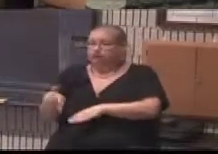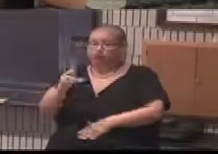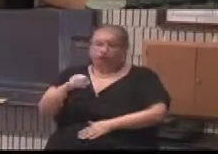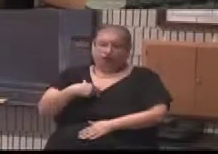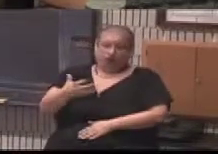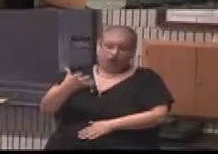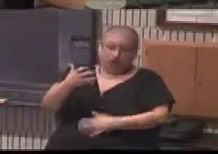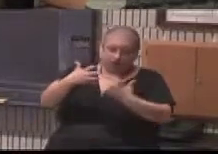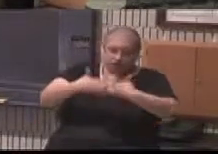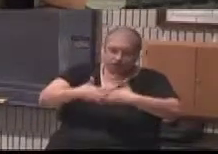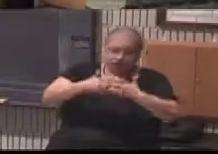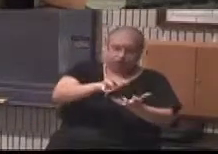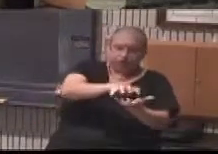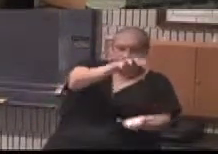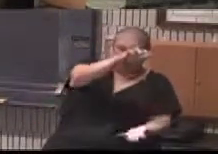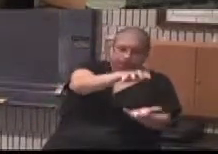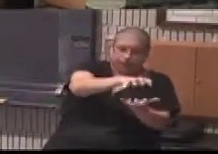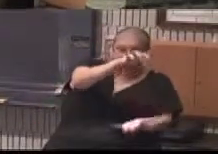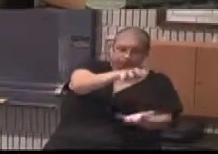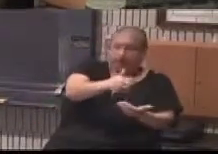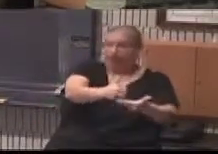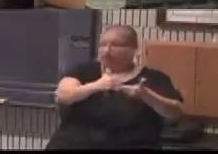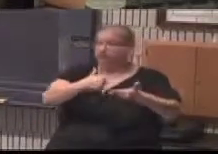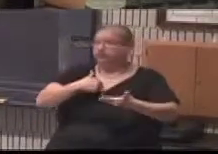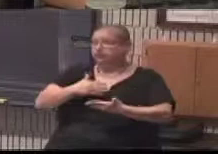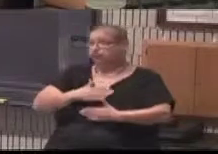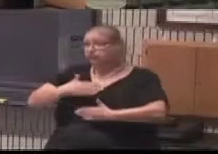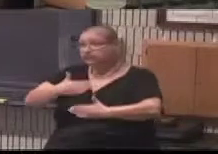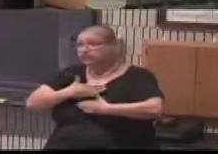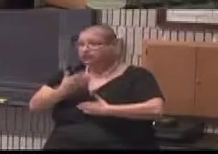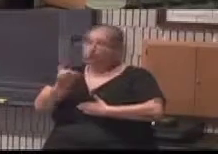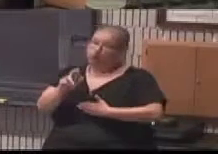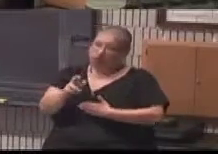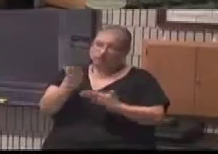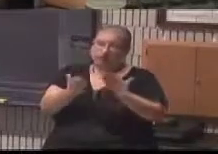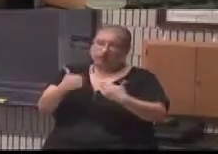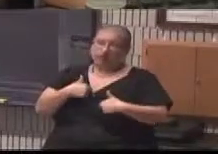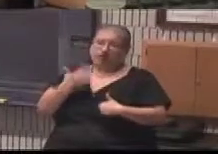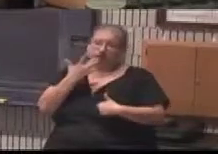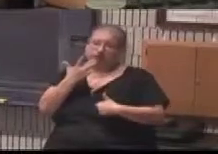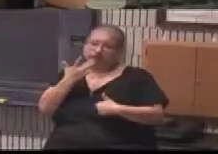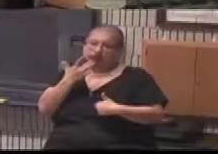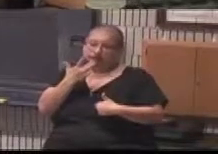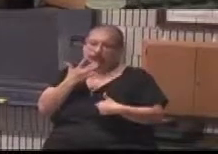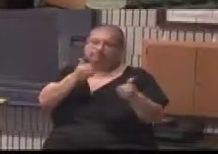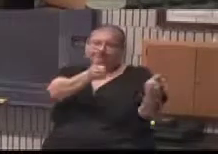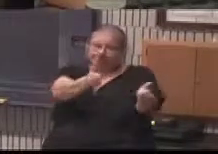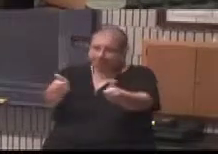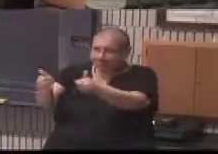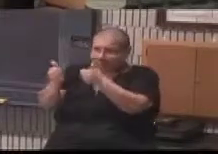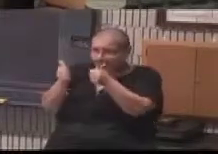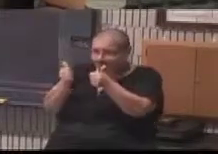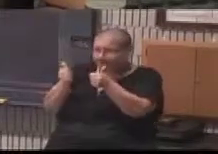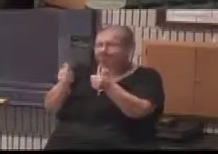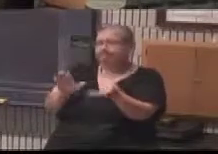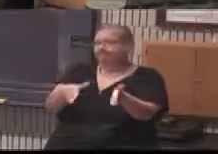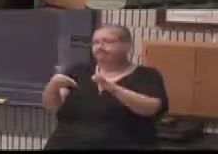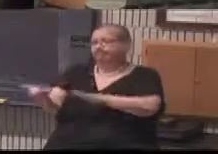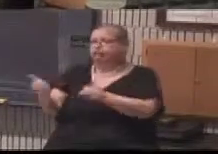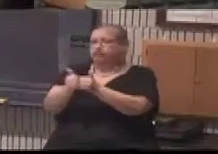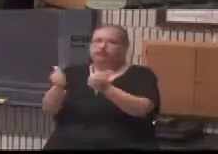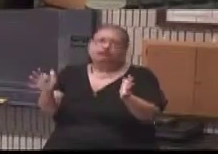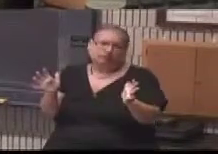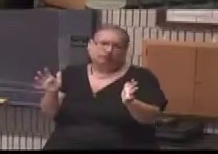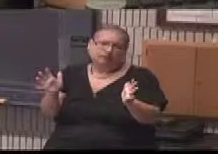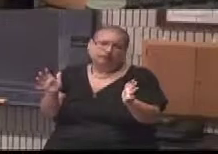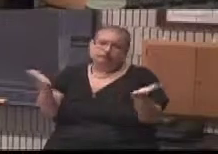alive? Or do I want to decide that I'm ready to say goodbye to my friends and family and have hospice? So that's a huge decision for